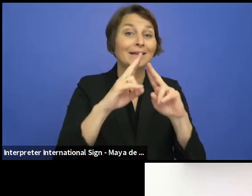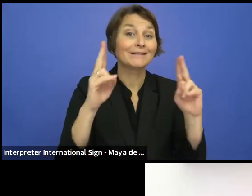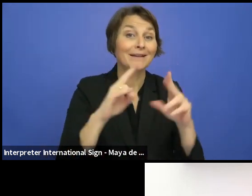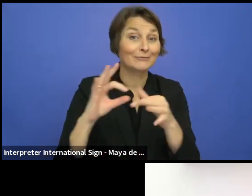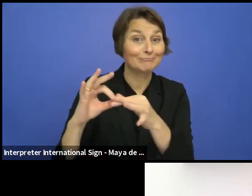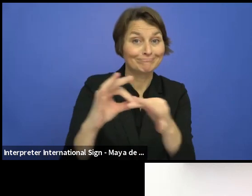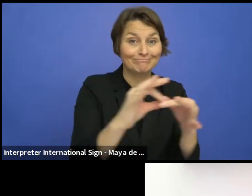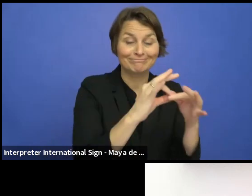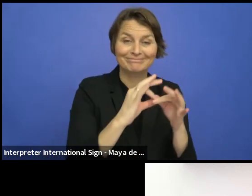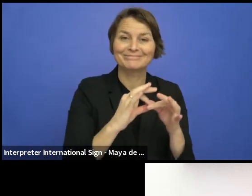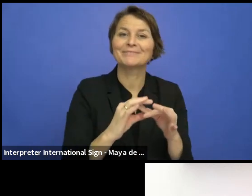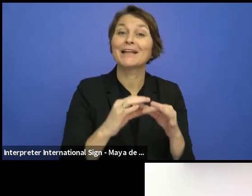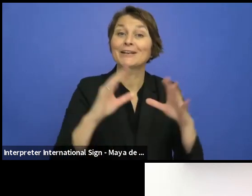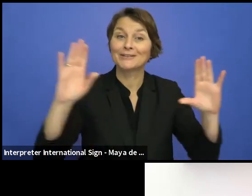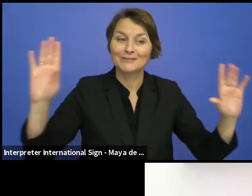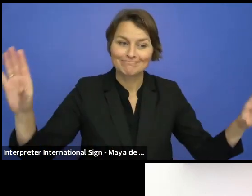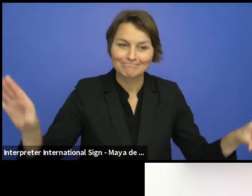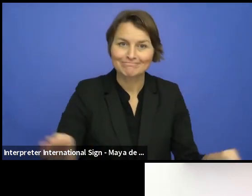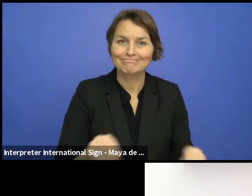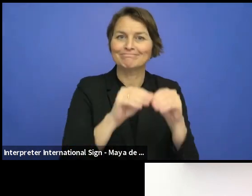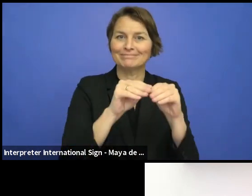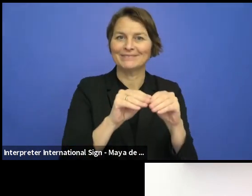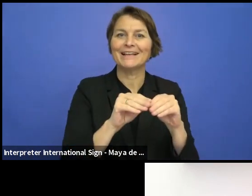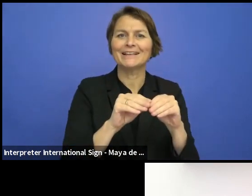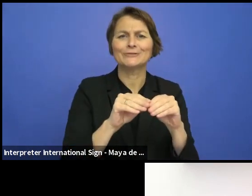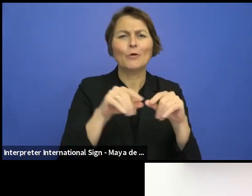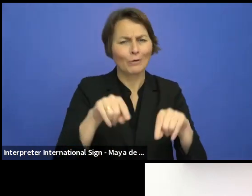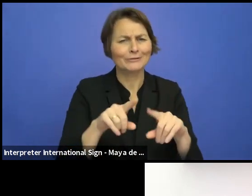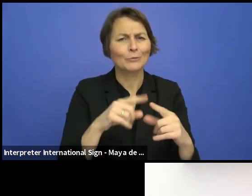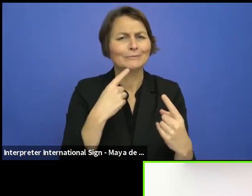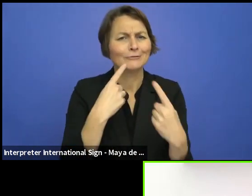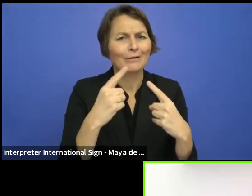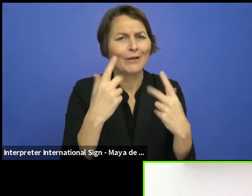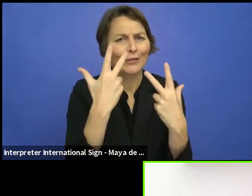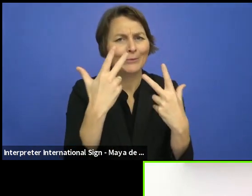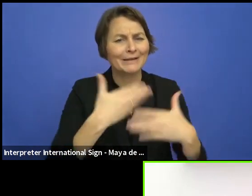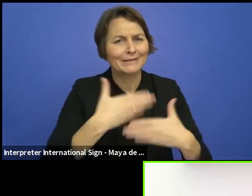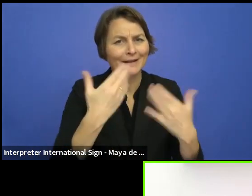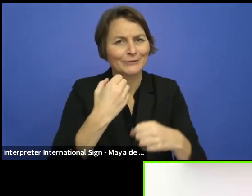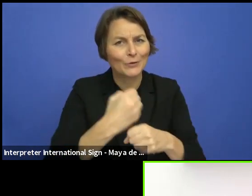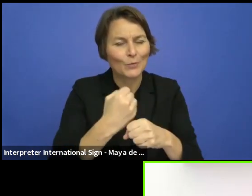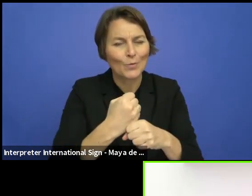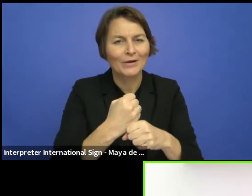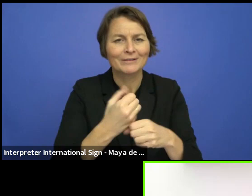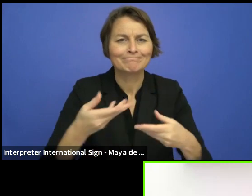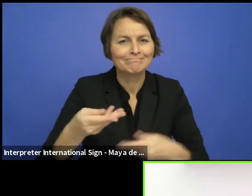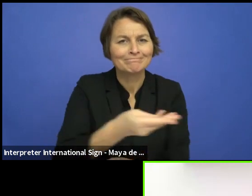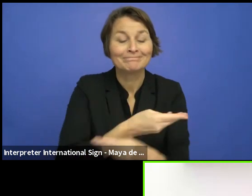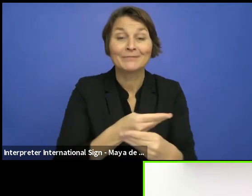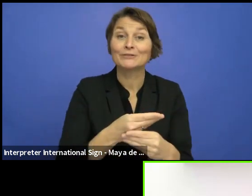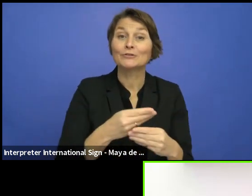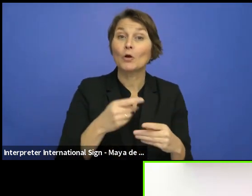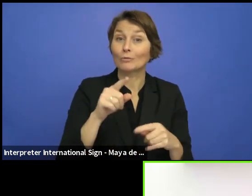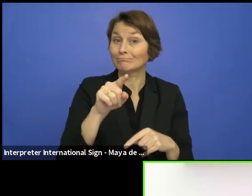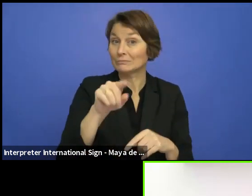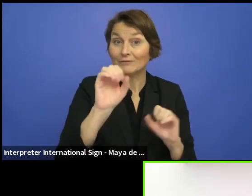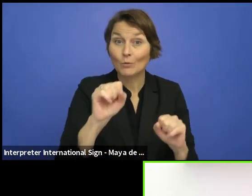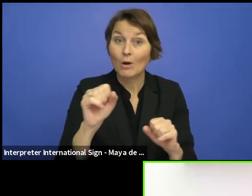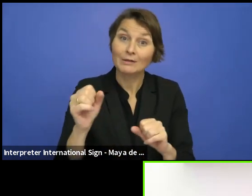course, together these 3 days of work and exchange. But until then, we are inviting you to the